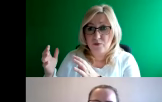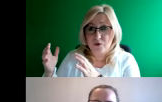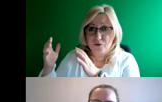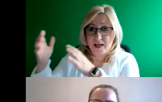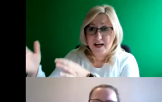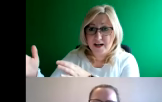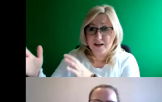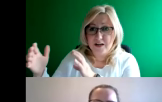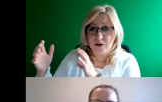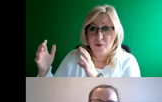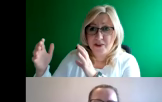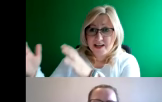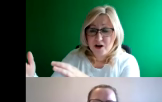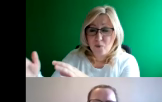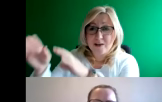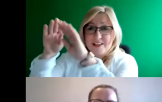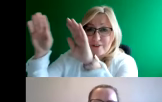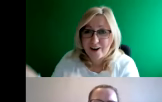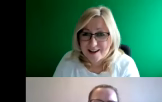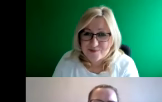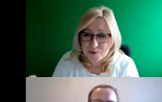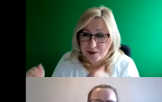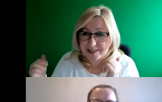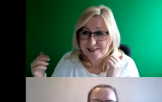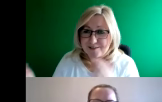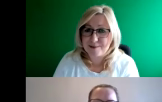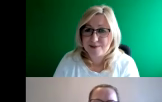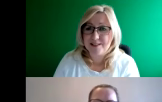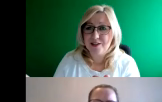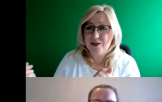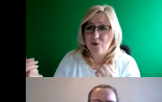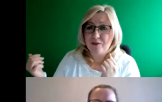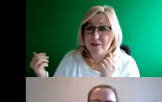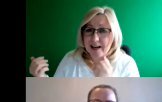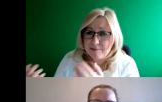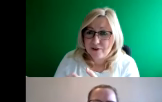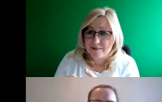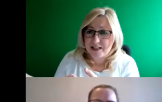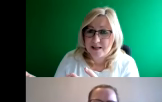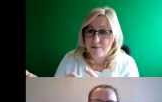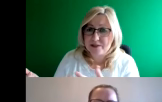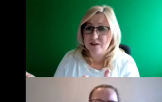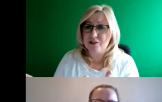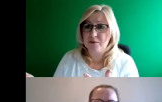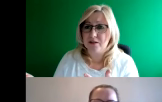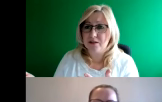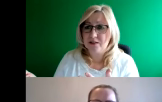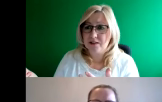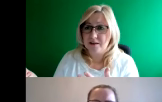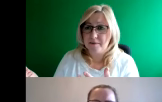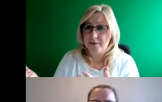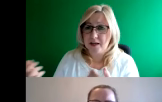about who they are, what they know, what's their frame, what are their scripts, What vocabulary makes them most